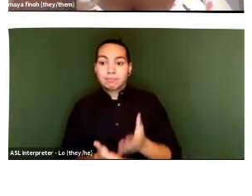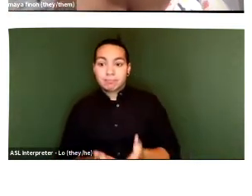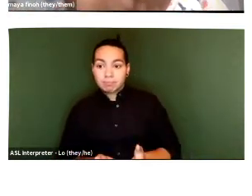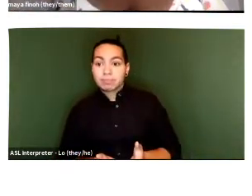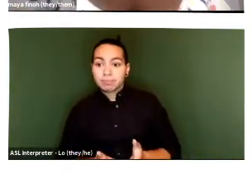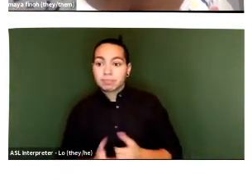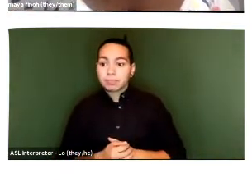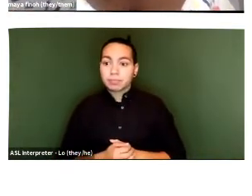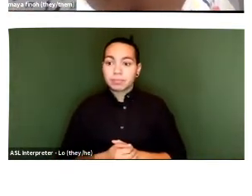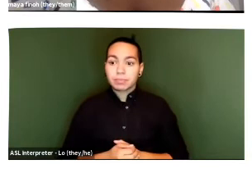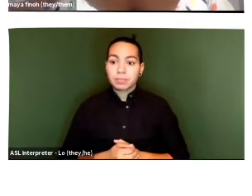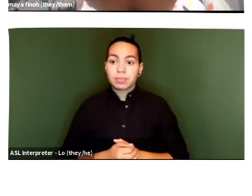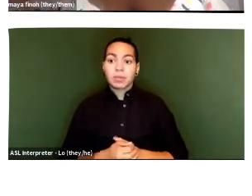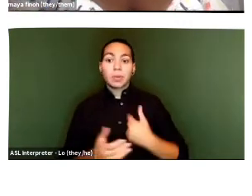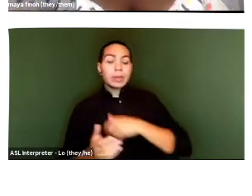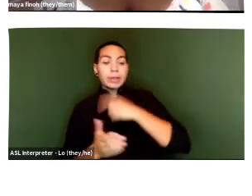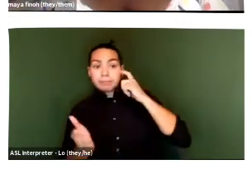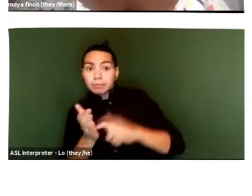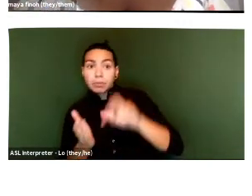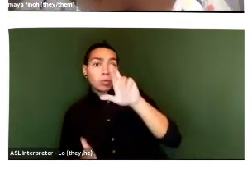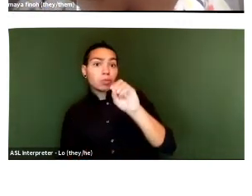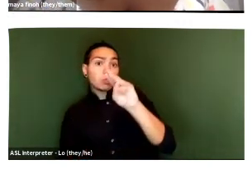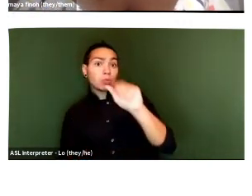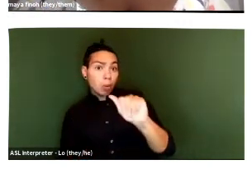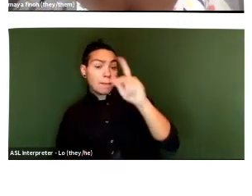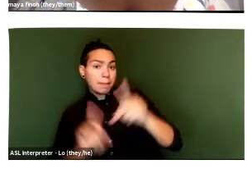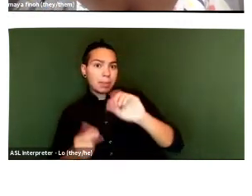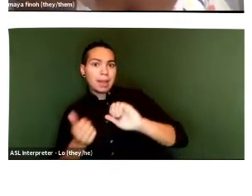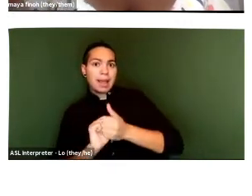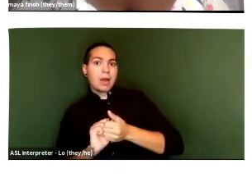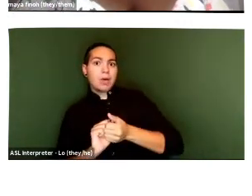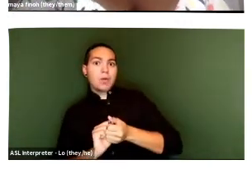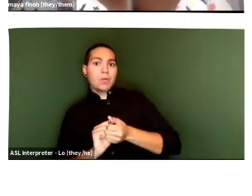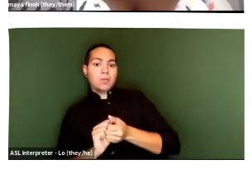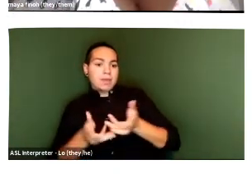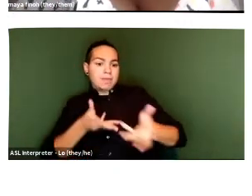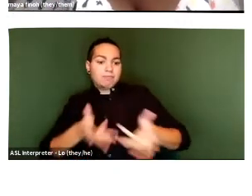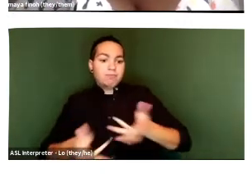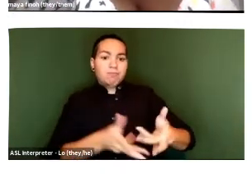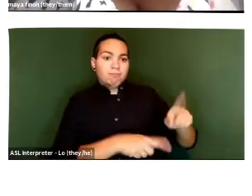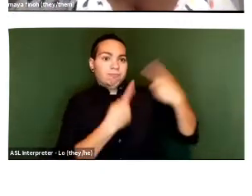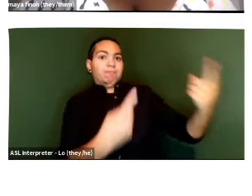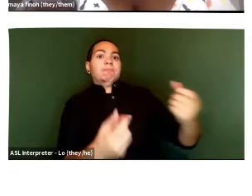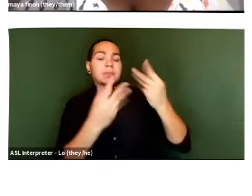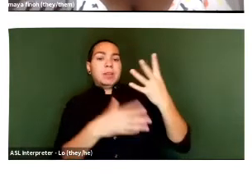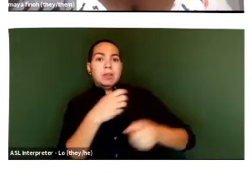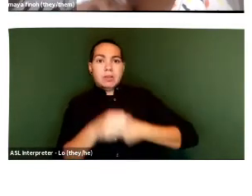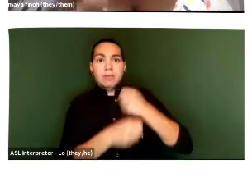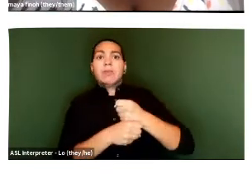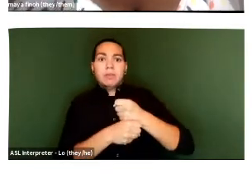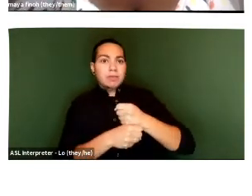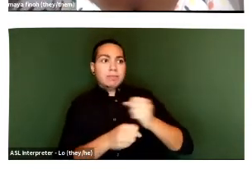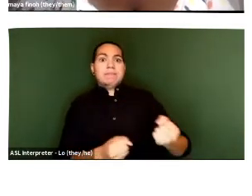the way the Roma people, for example, have been treated for centuries to understand that Western Europeans have always had a